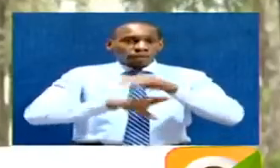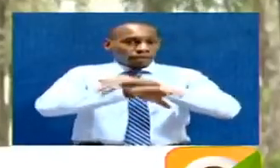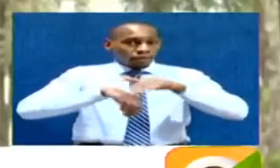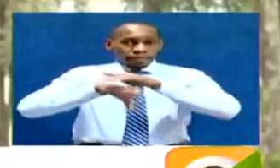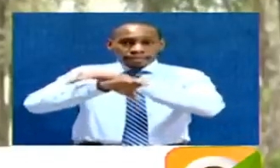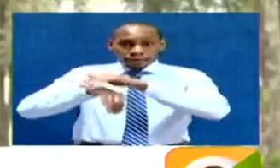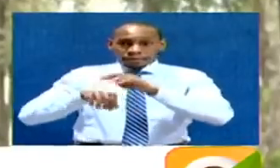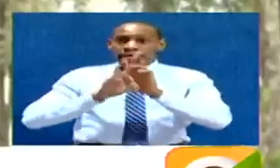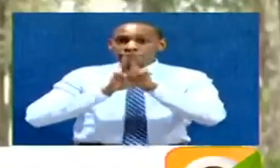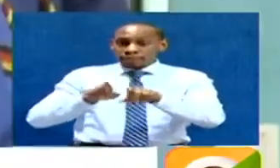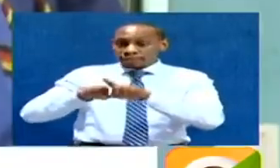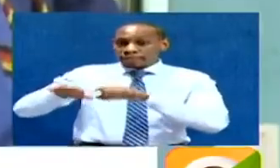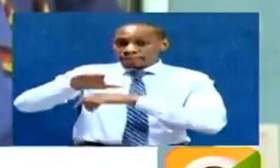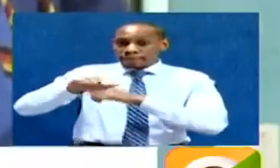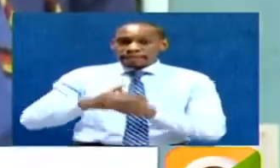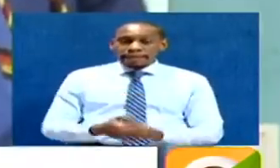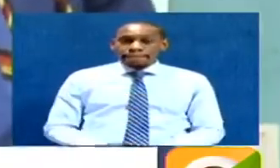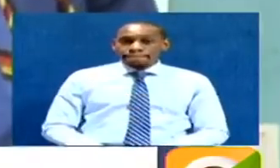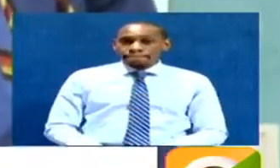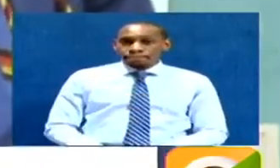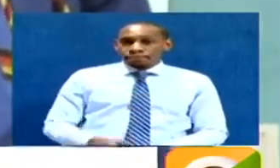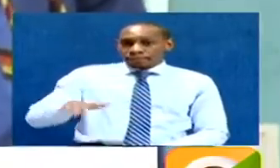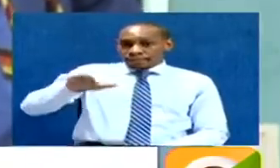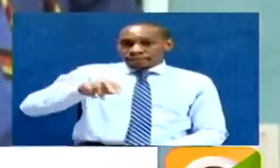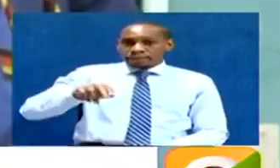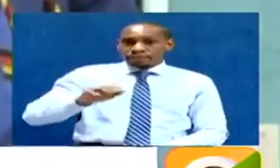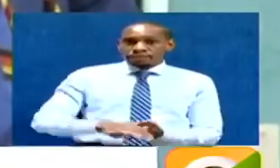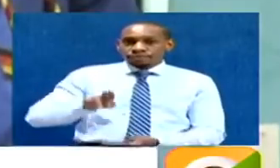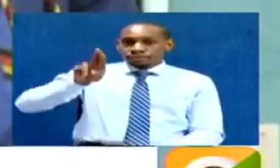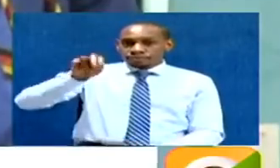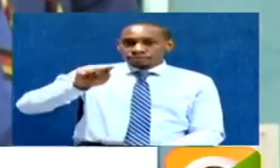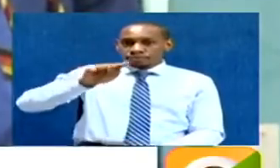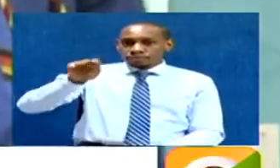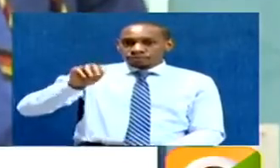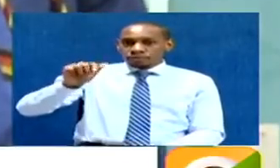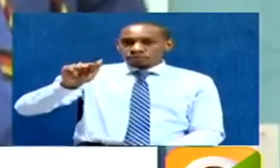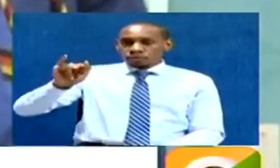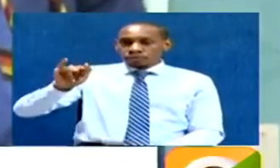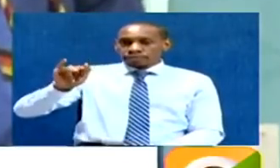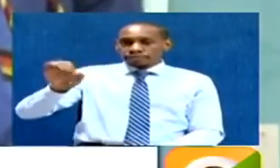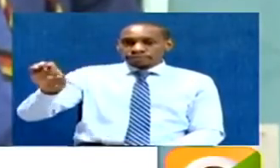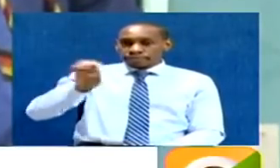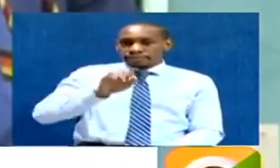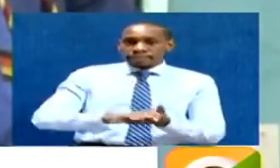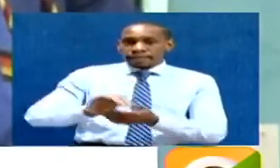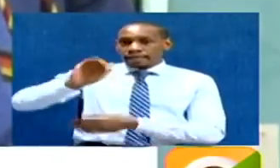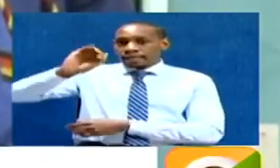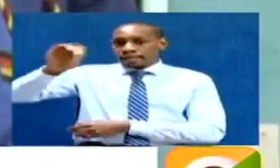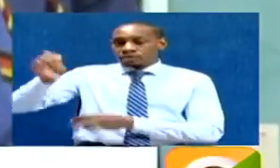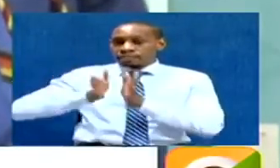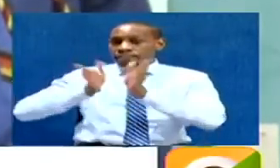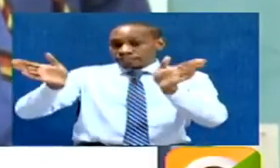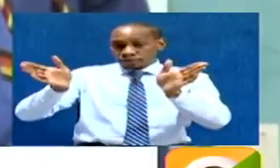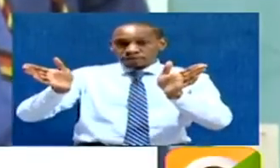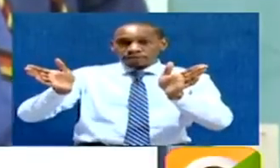robberies reported in the area. Hapa Trans Nzoia East na Trans Nzoia County in general tumekuwa